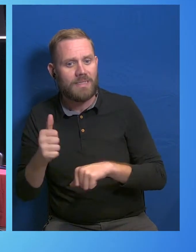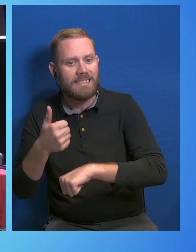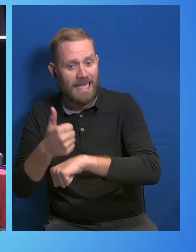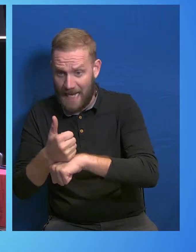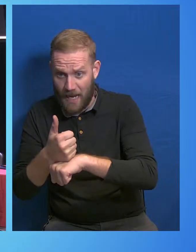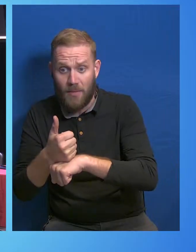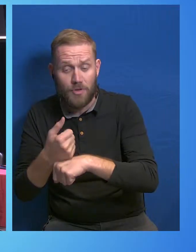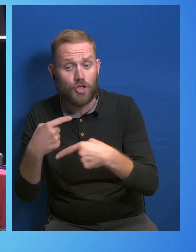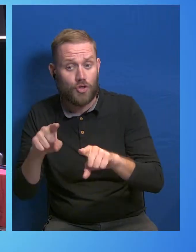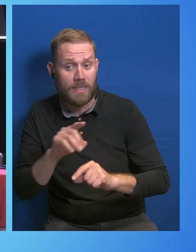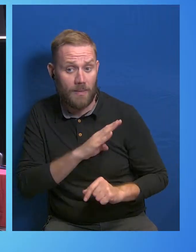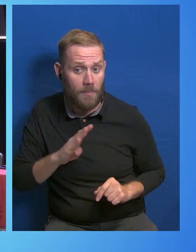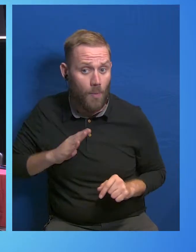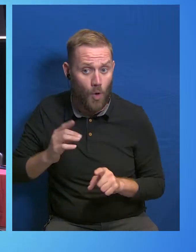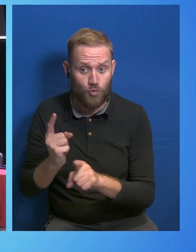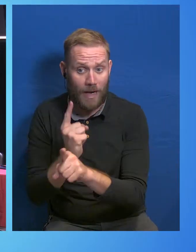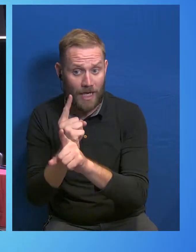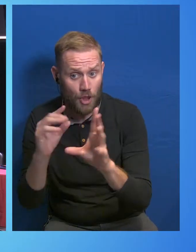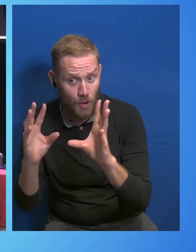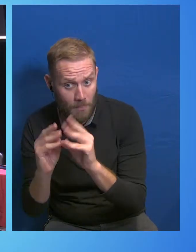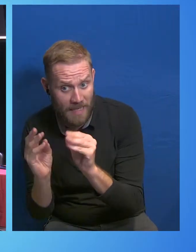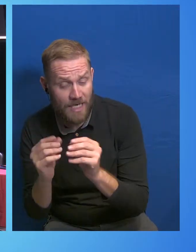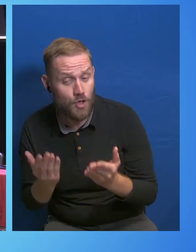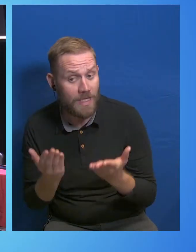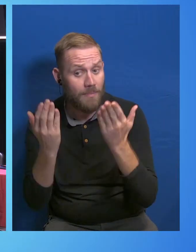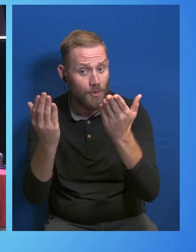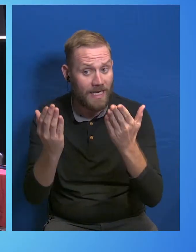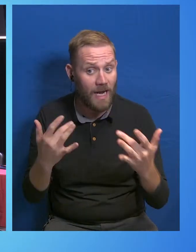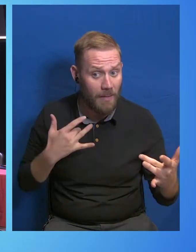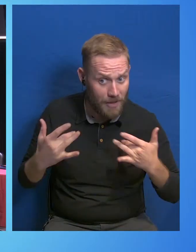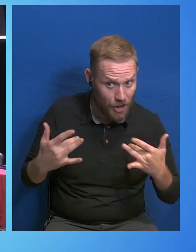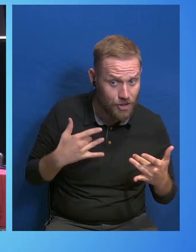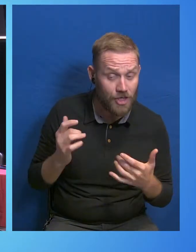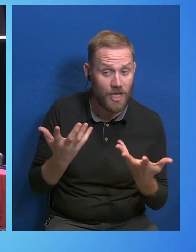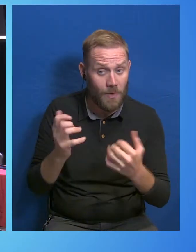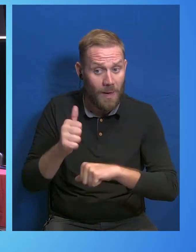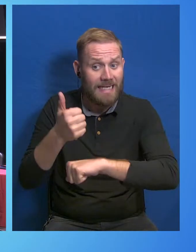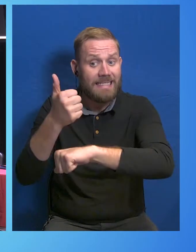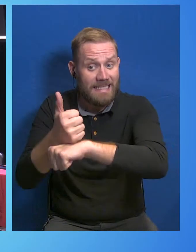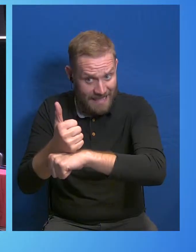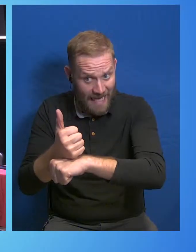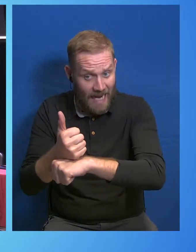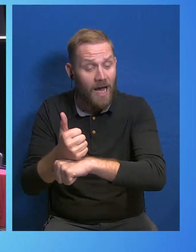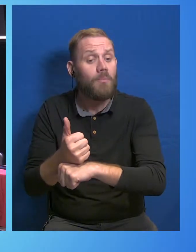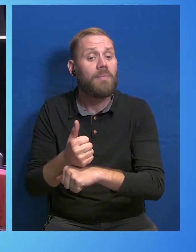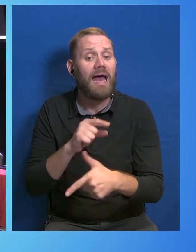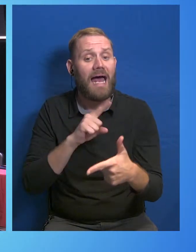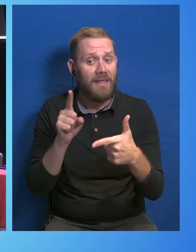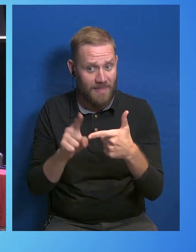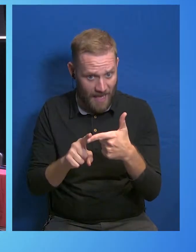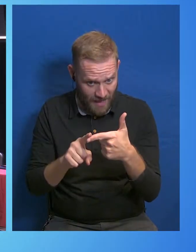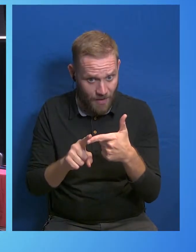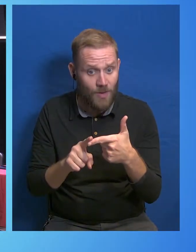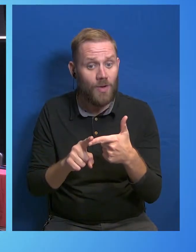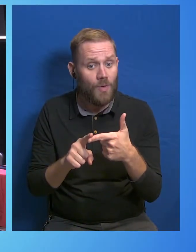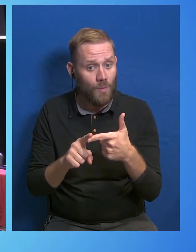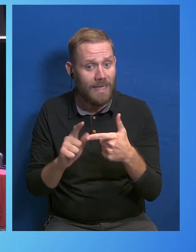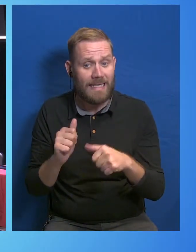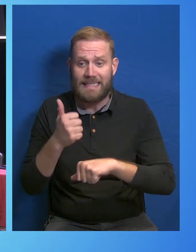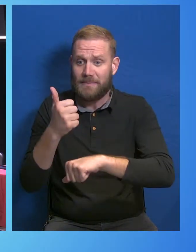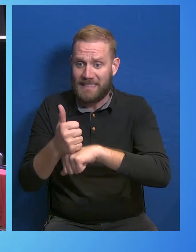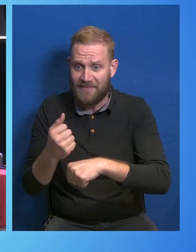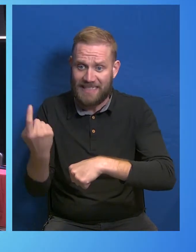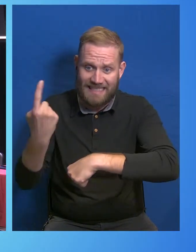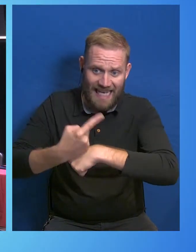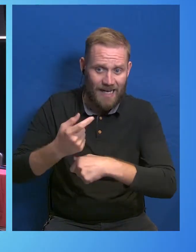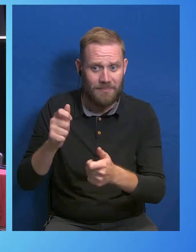we can bring up a concern that we'd like to have a study session on, and then we can direct that to happen for a certain date.